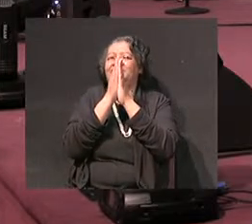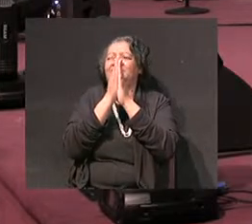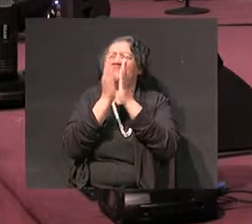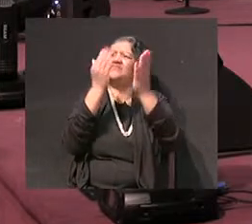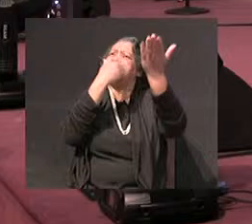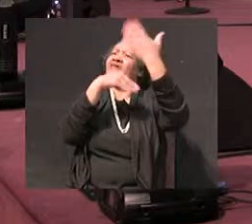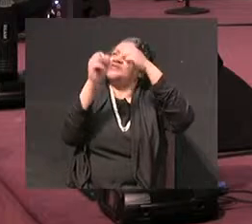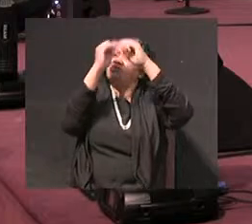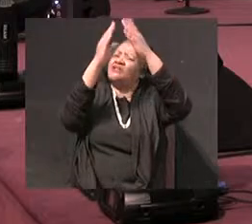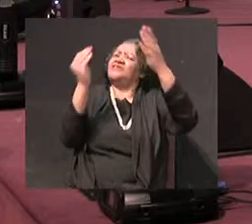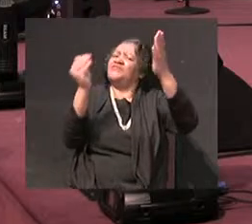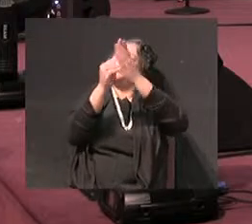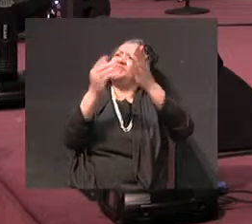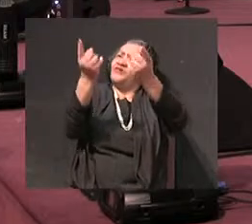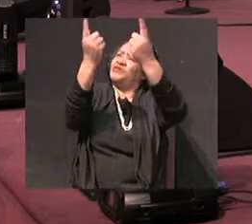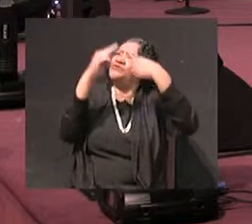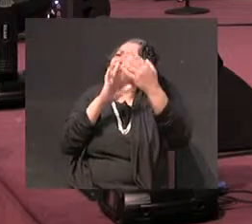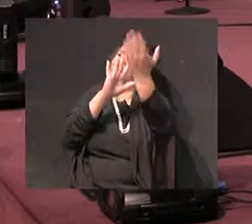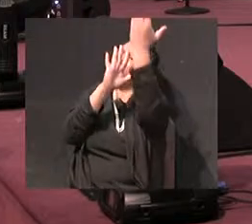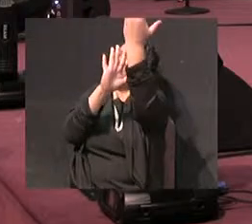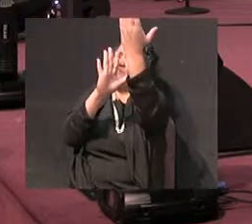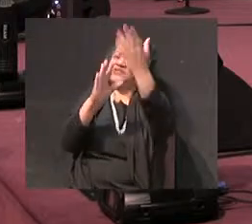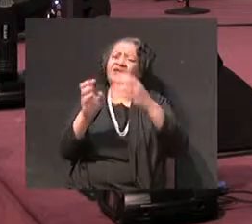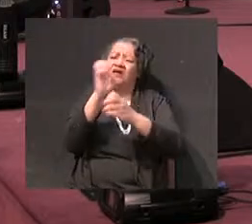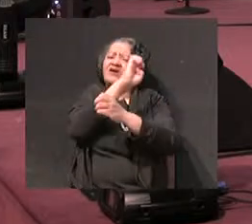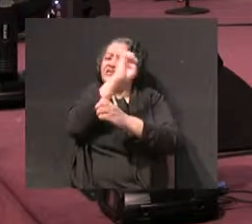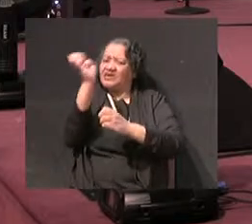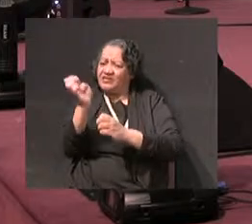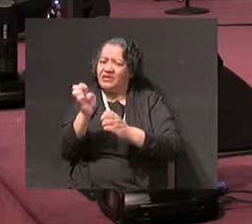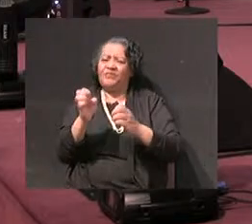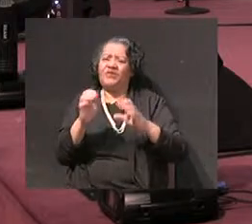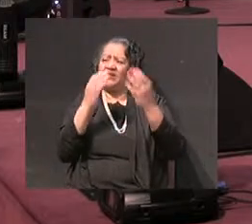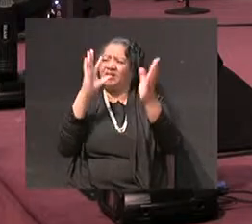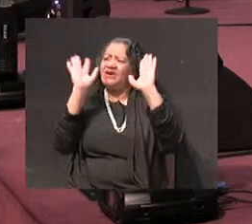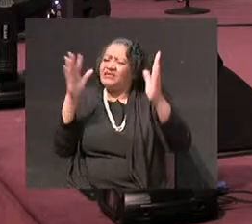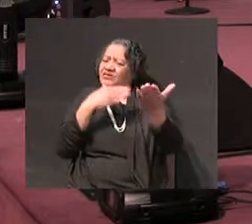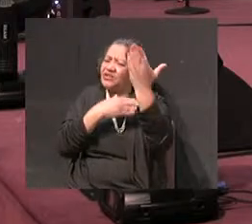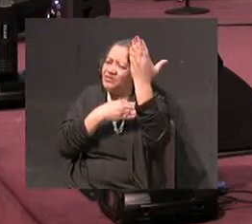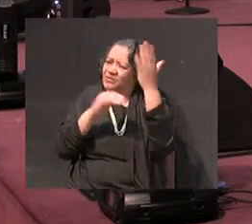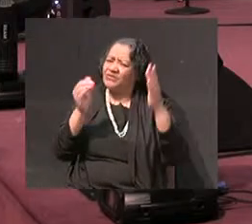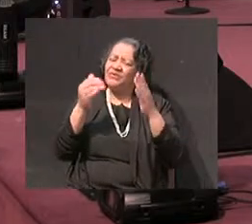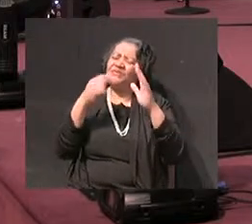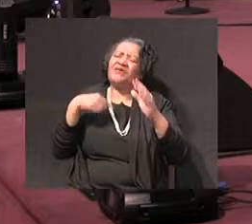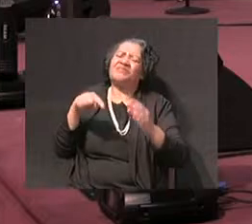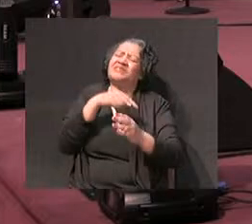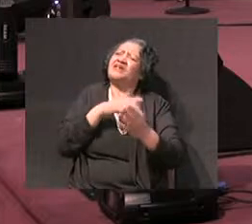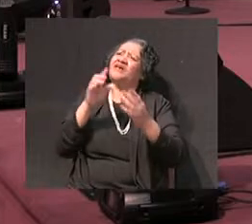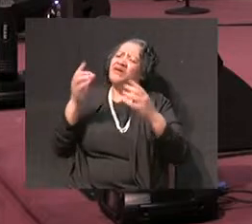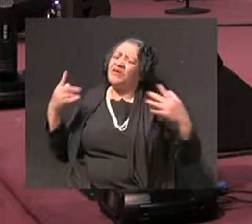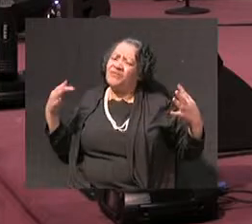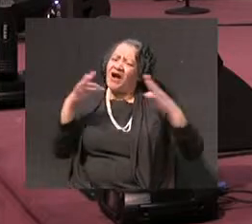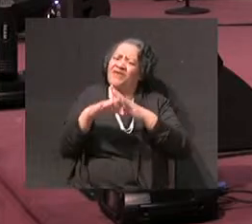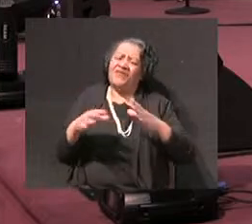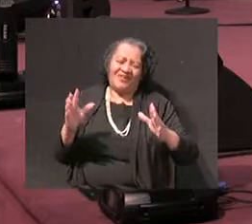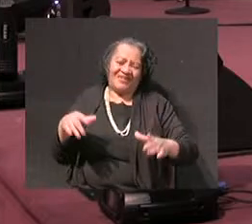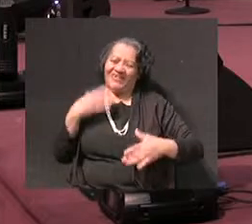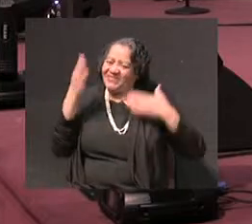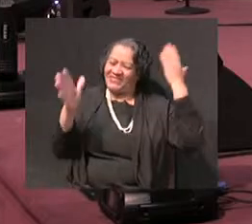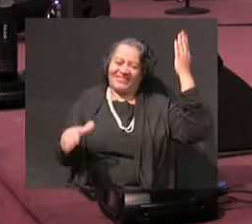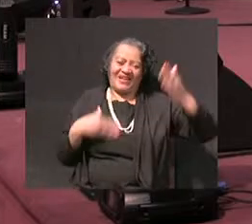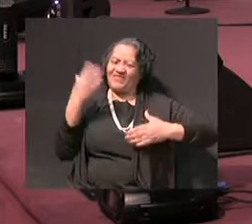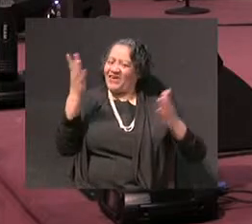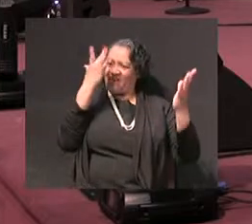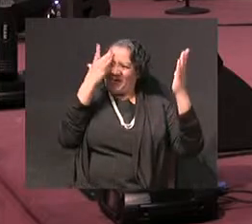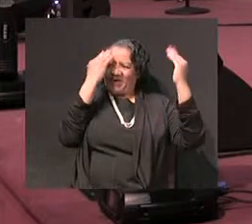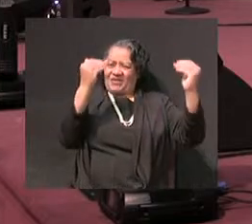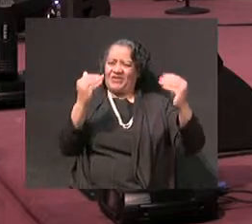Our Heavenly Father, once again, we come before you on this Easter Sunday morning, Lord, when we come together with a lively hope,